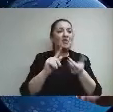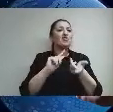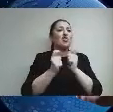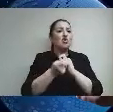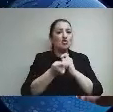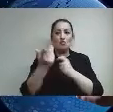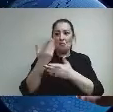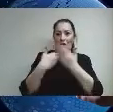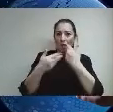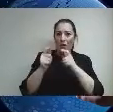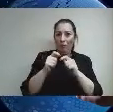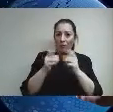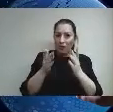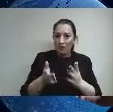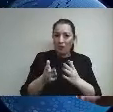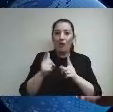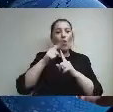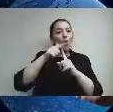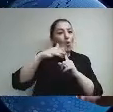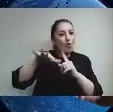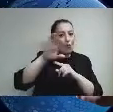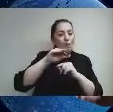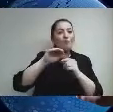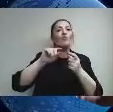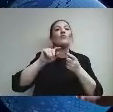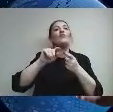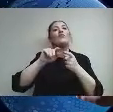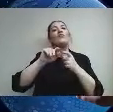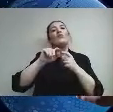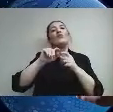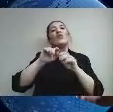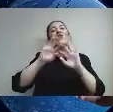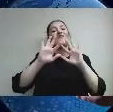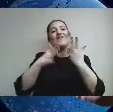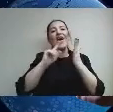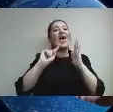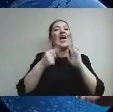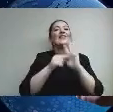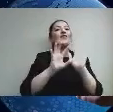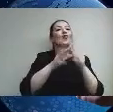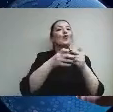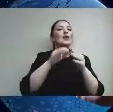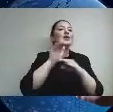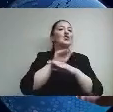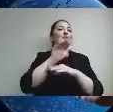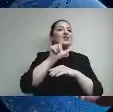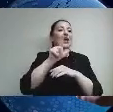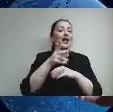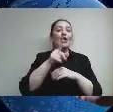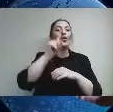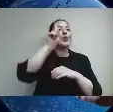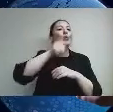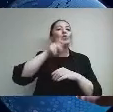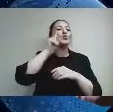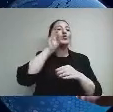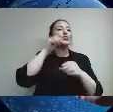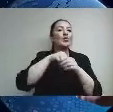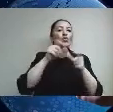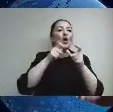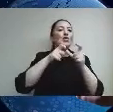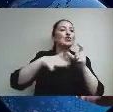that the society and different groups should go through. But at the end of the day, when we say social impact,